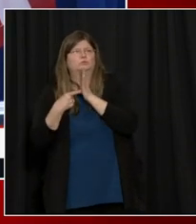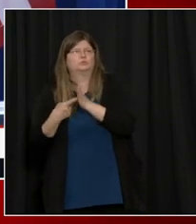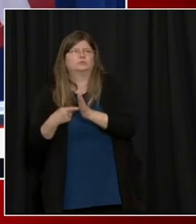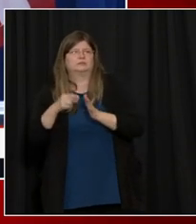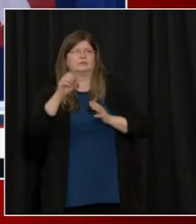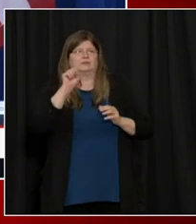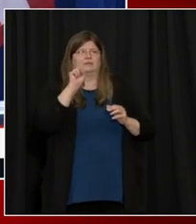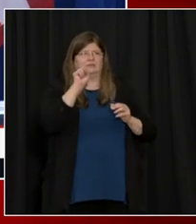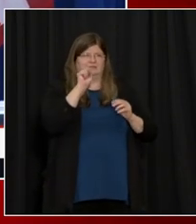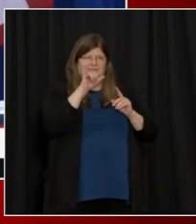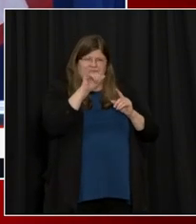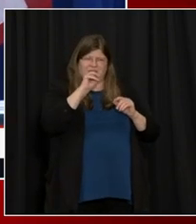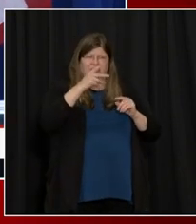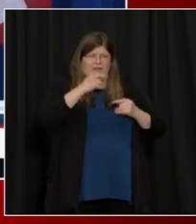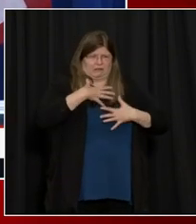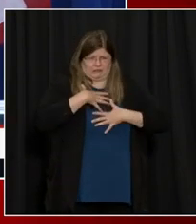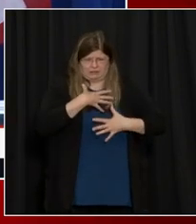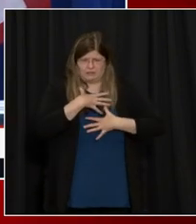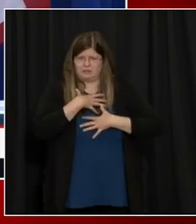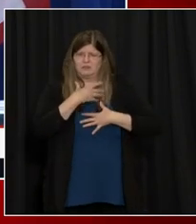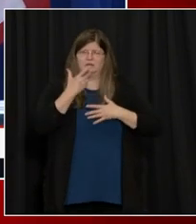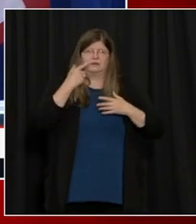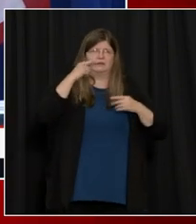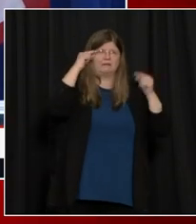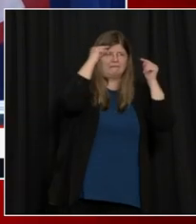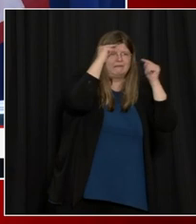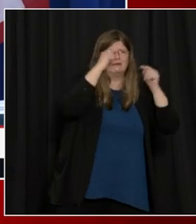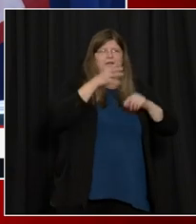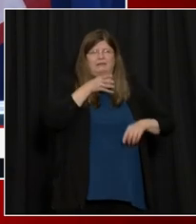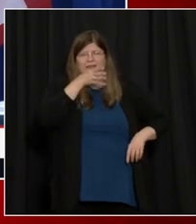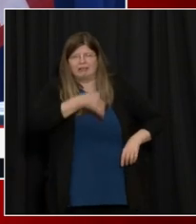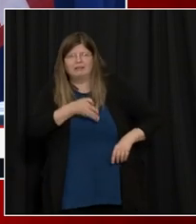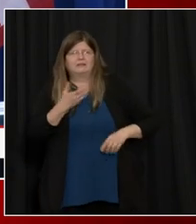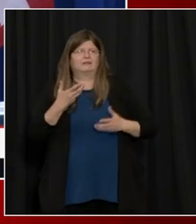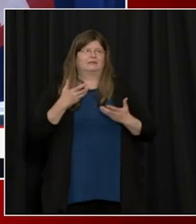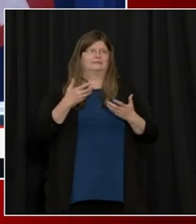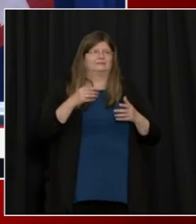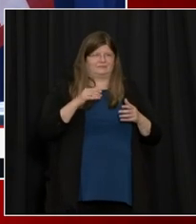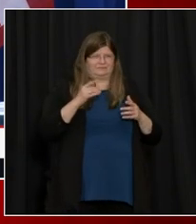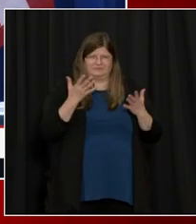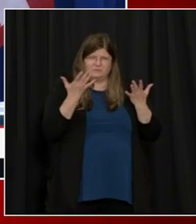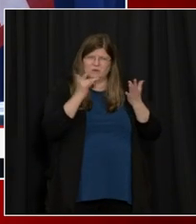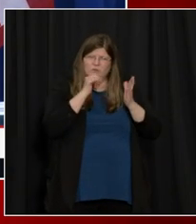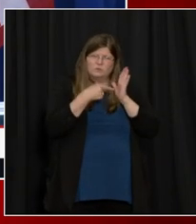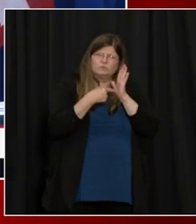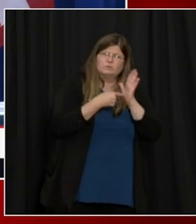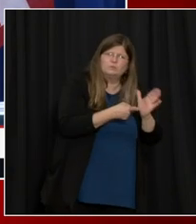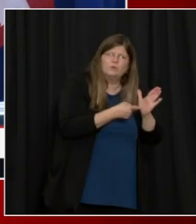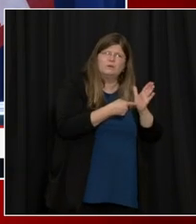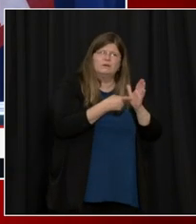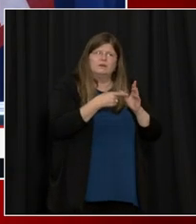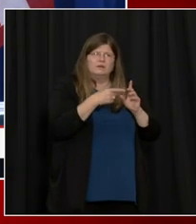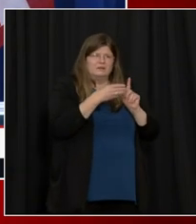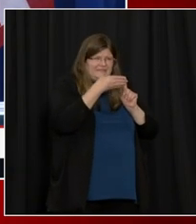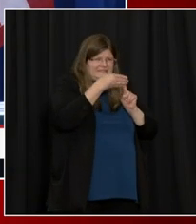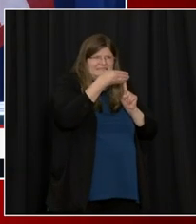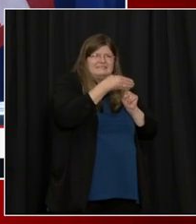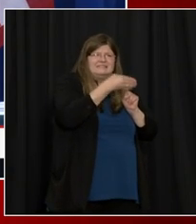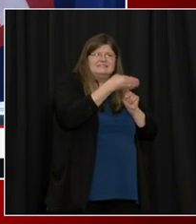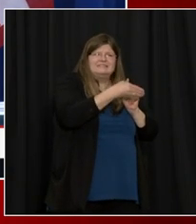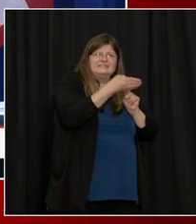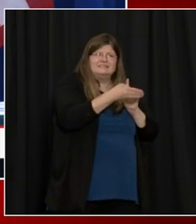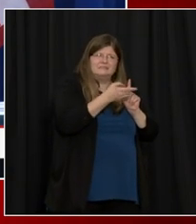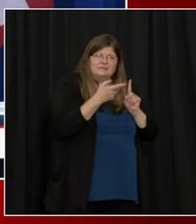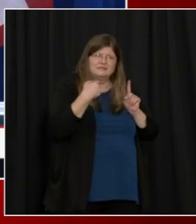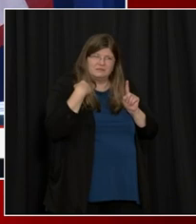of declining transmission tomorrow? You see that kind of day-to-day fluctuation. I feel very confident in